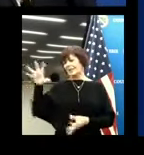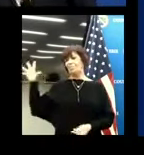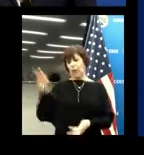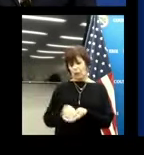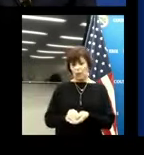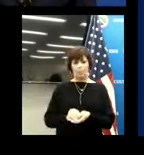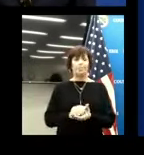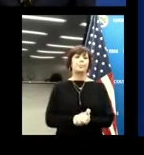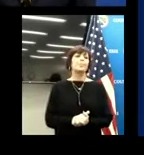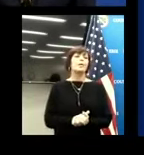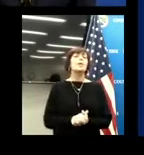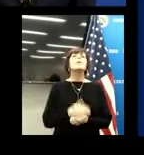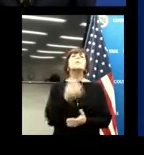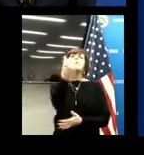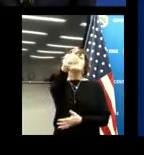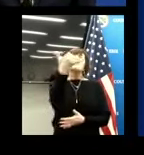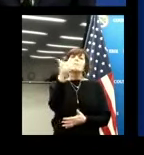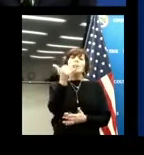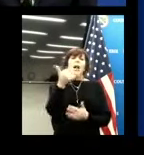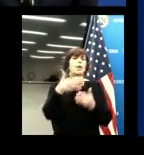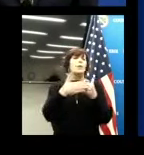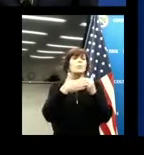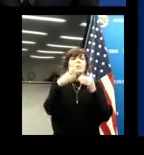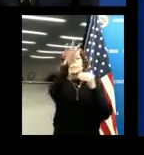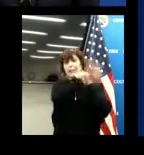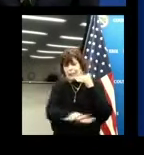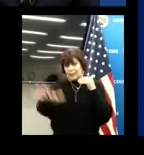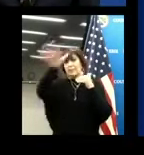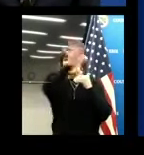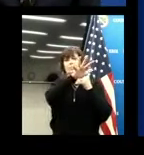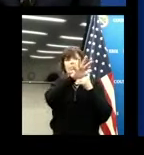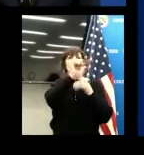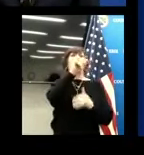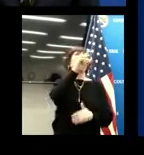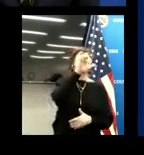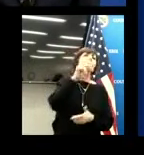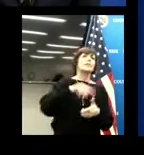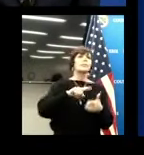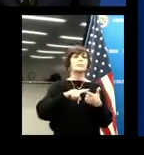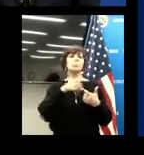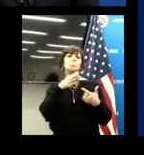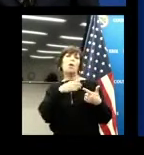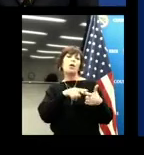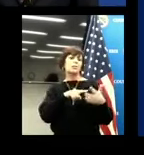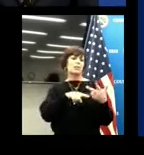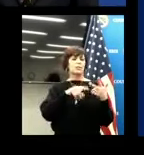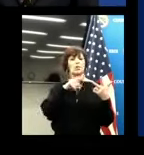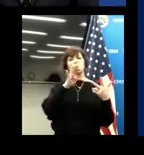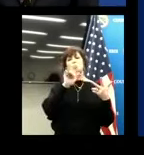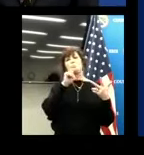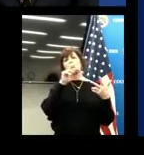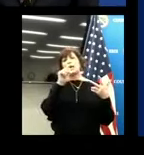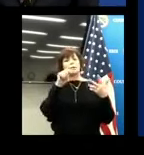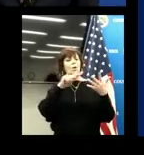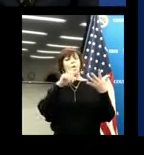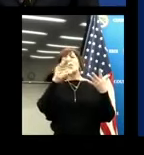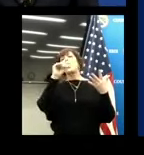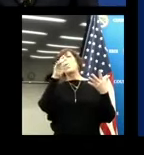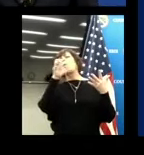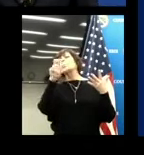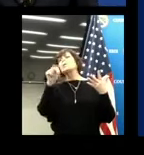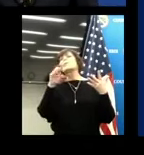earlier today. Yellow is the rest of the county. Alden, Boston, Brant, Colden,